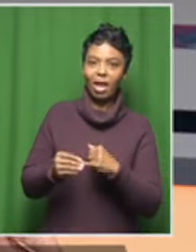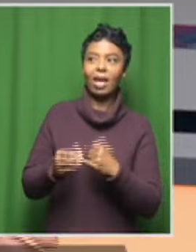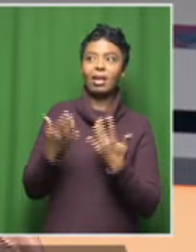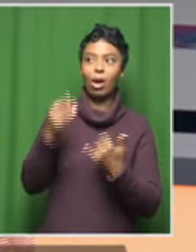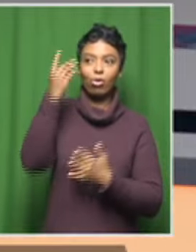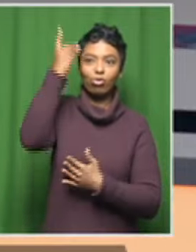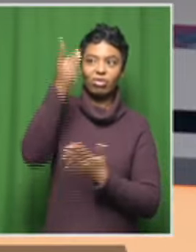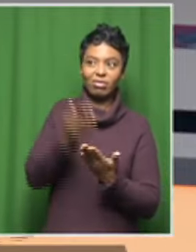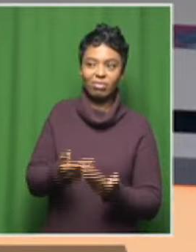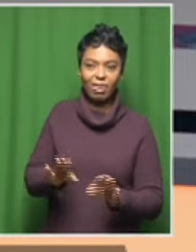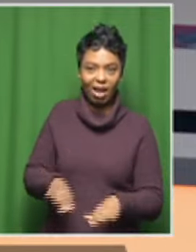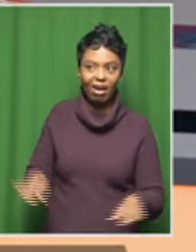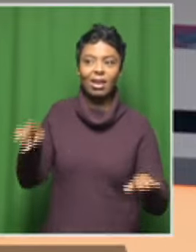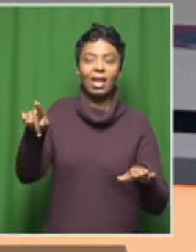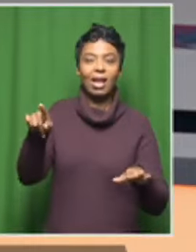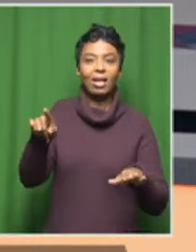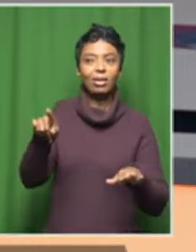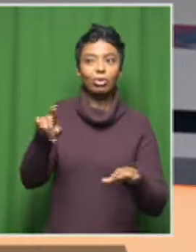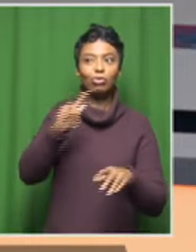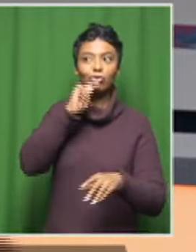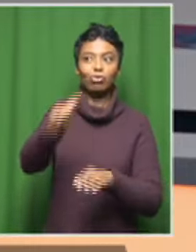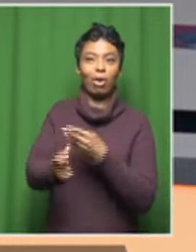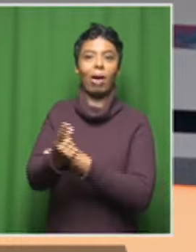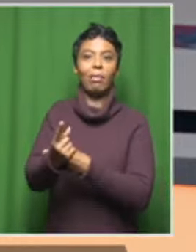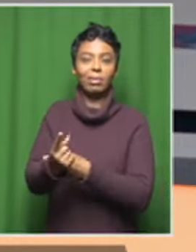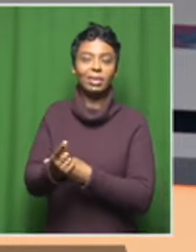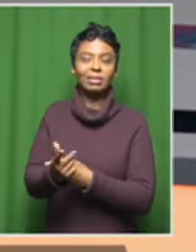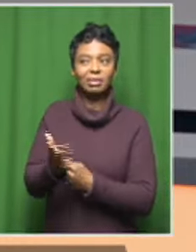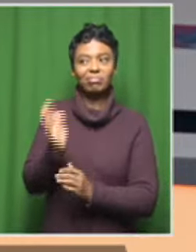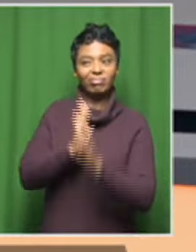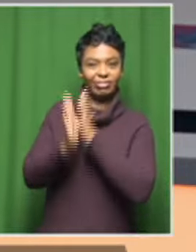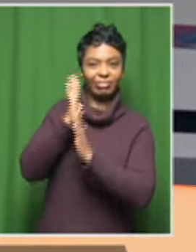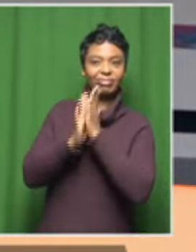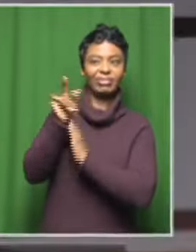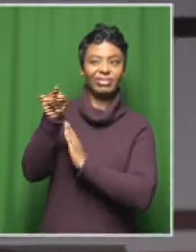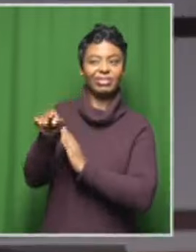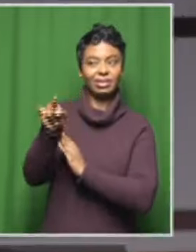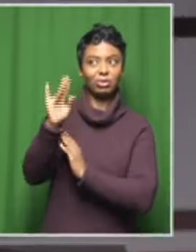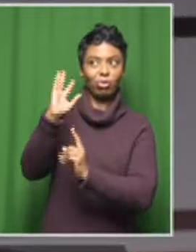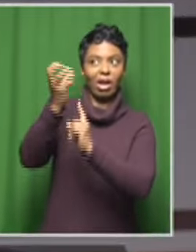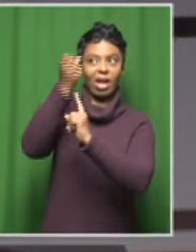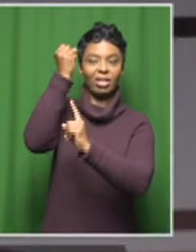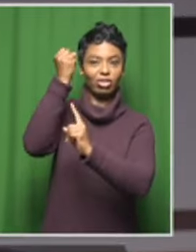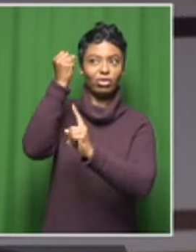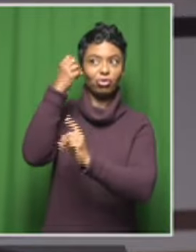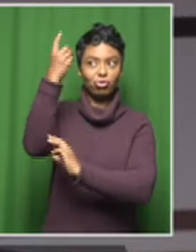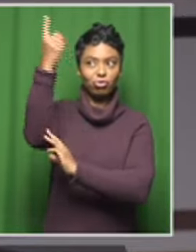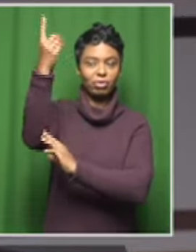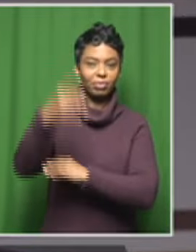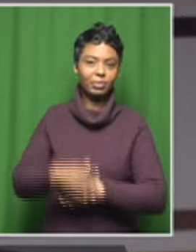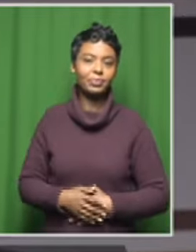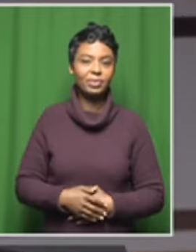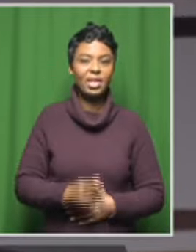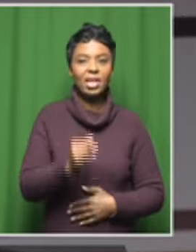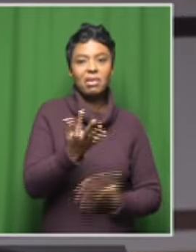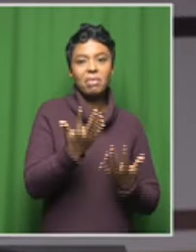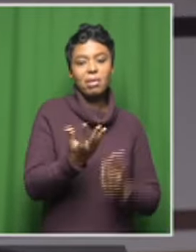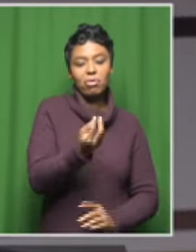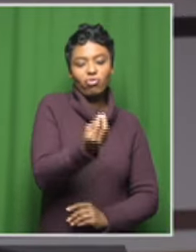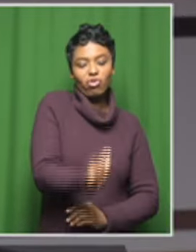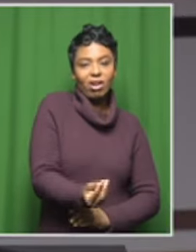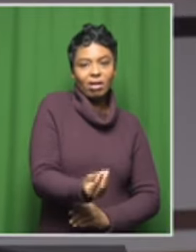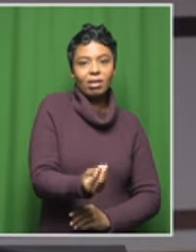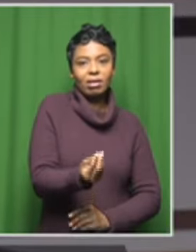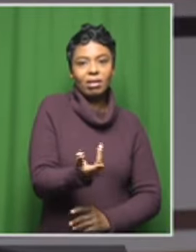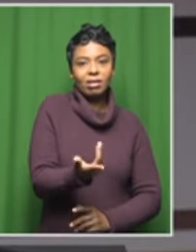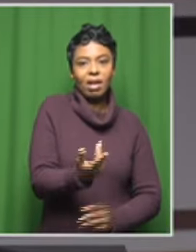true. Talk to us about the idea behind Reach for a Dream. So when a child gets diagnosed with a life-threatening illness,